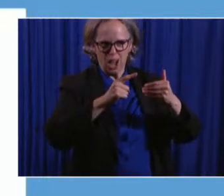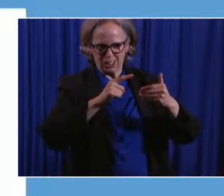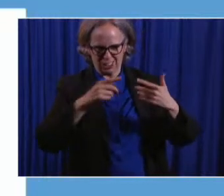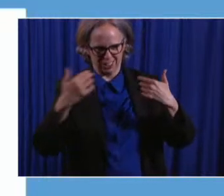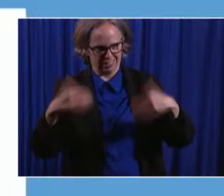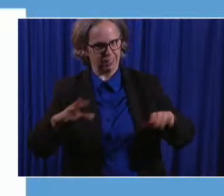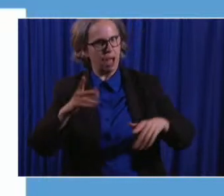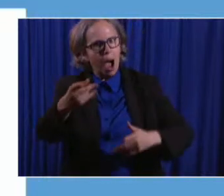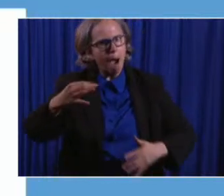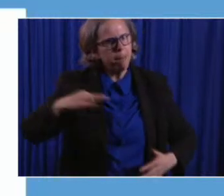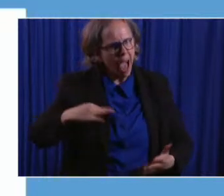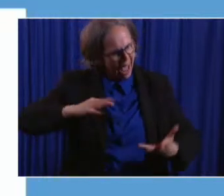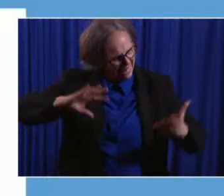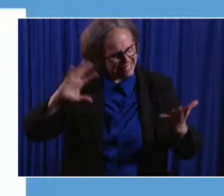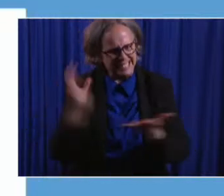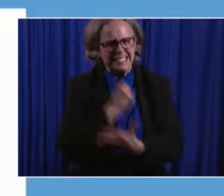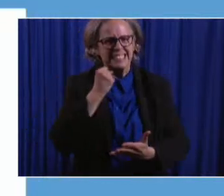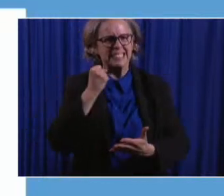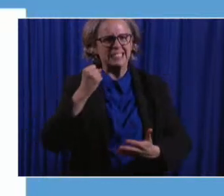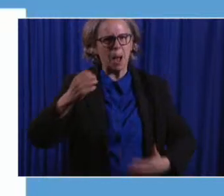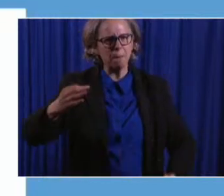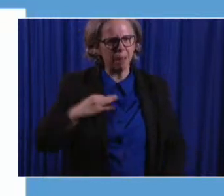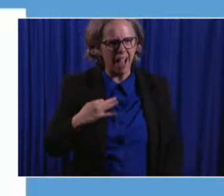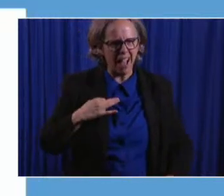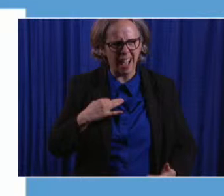final round in this fiscal year.